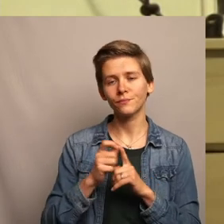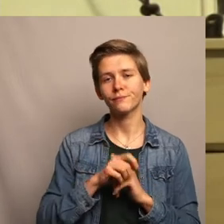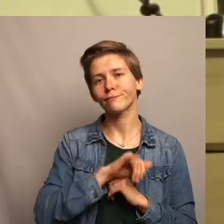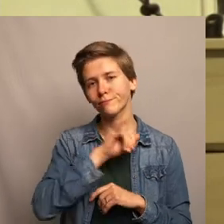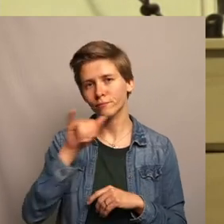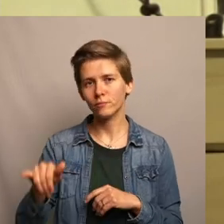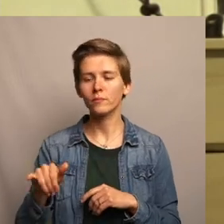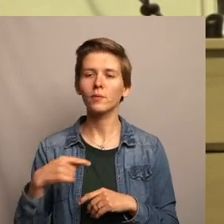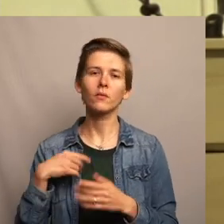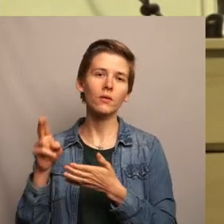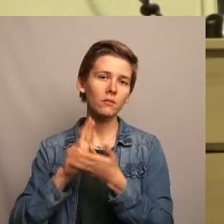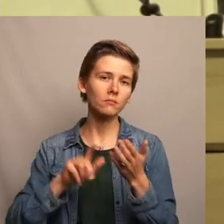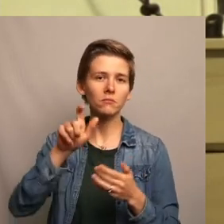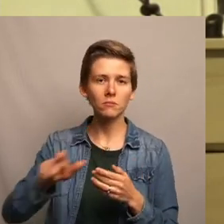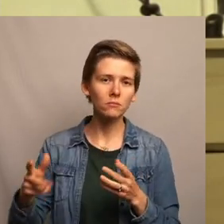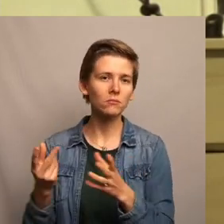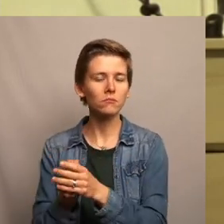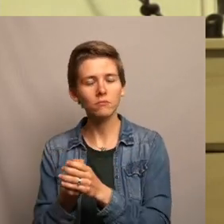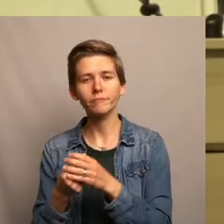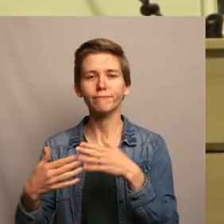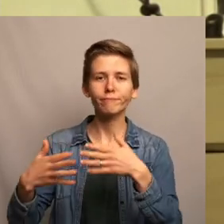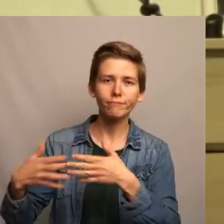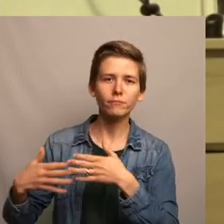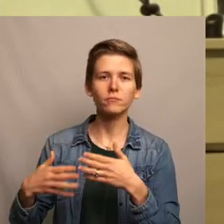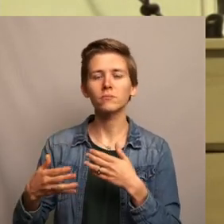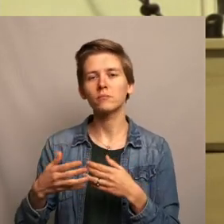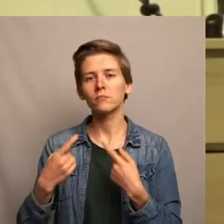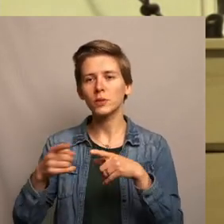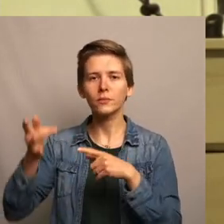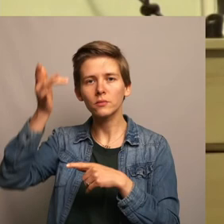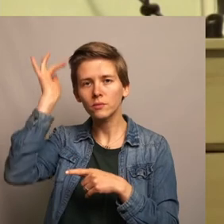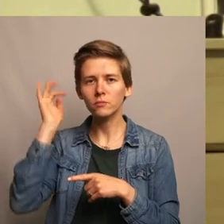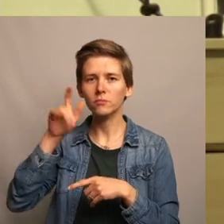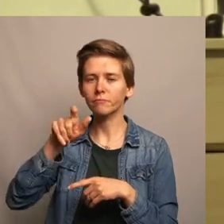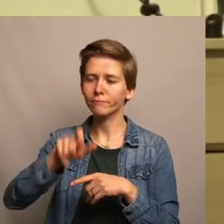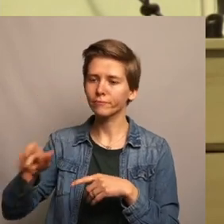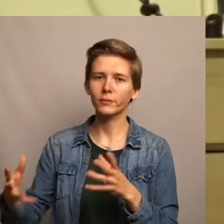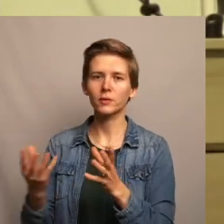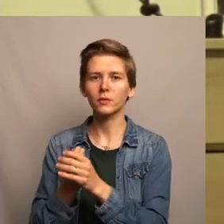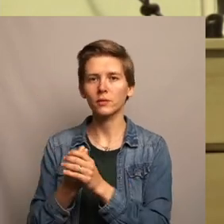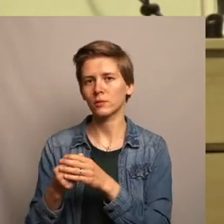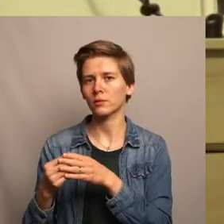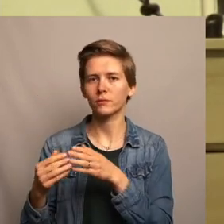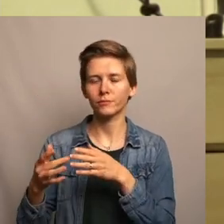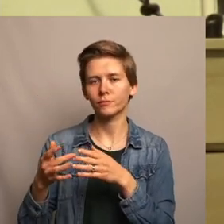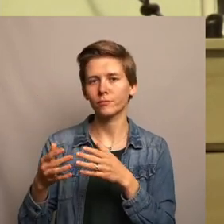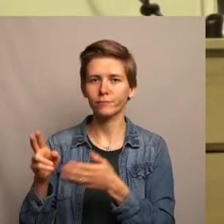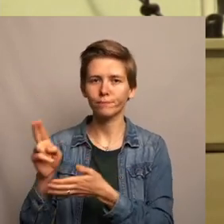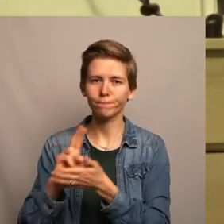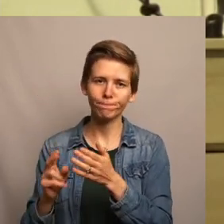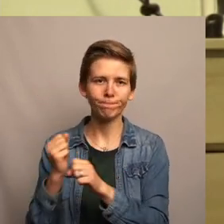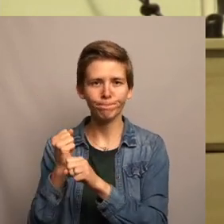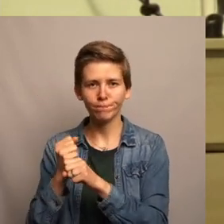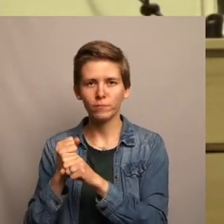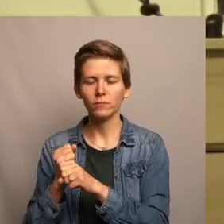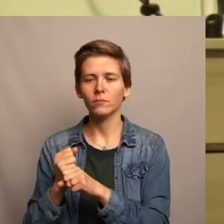films together. I collaborate with other queer folks. And work across generations of queer folks in Pakistan. And